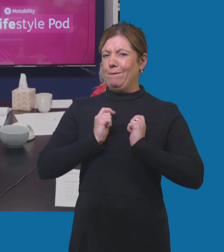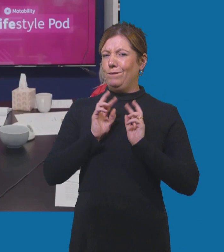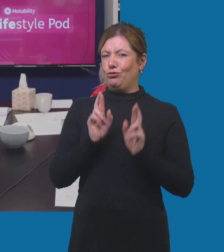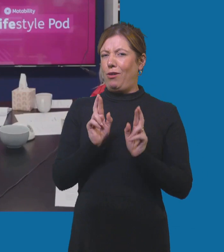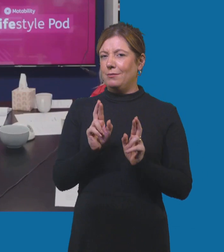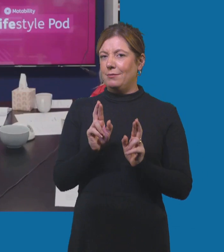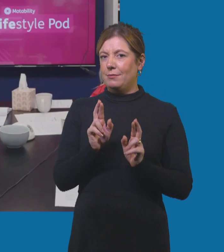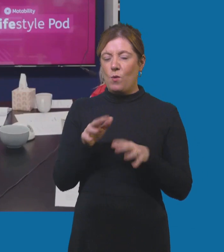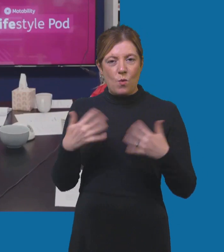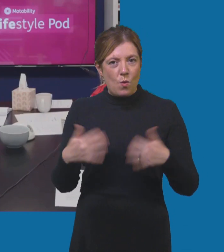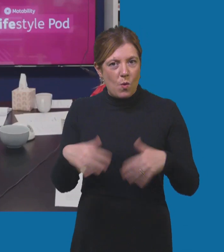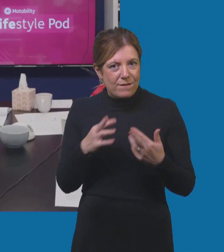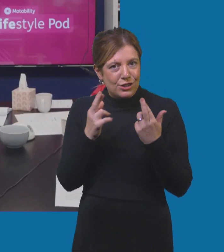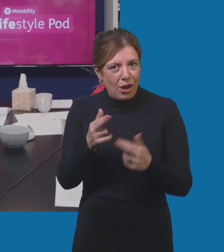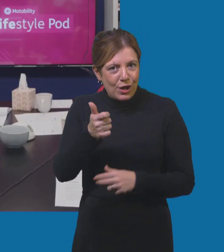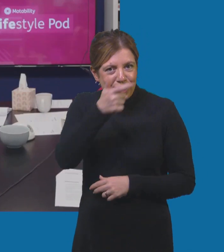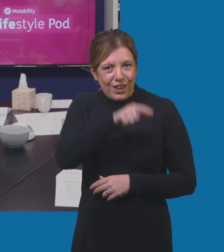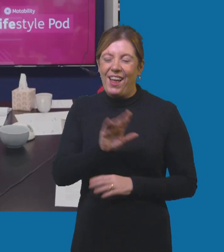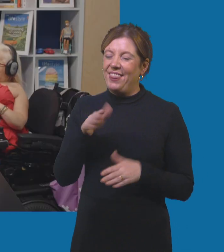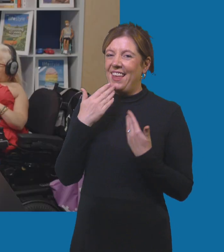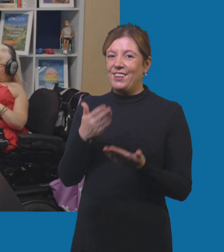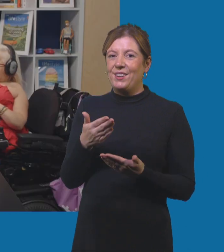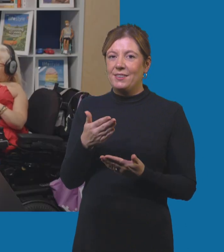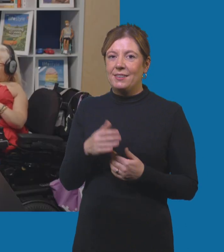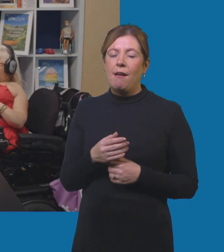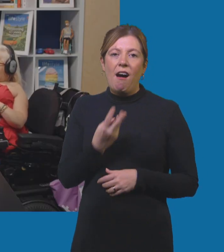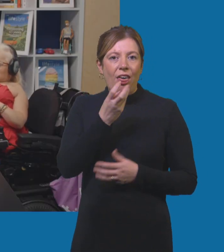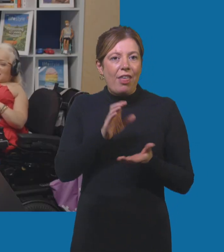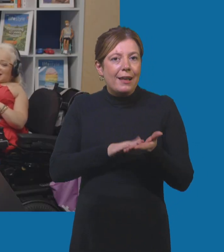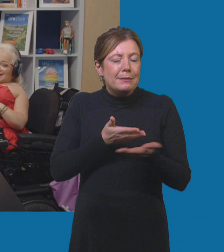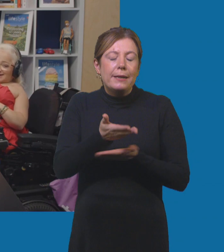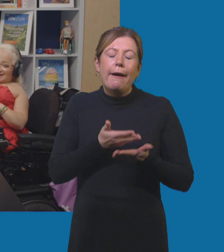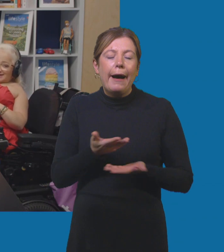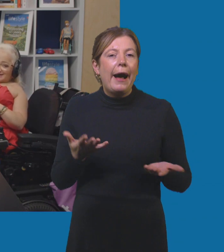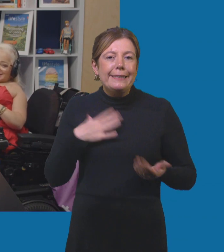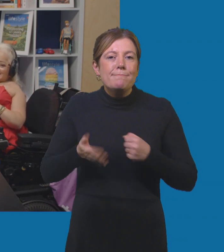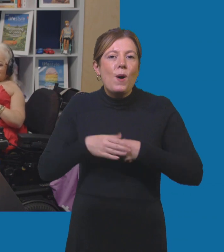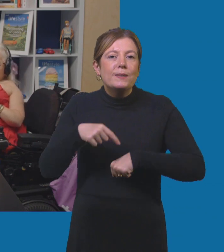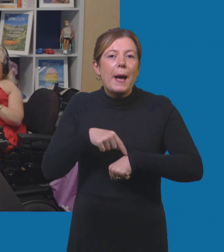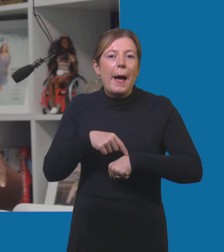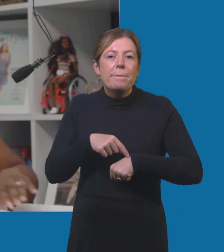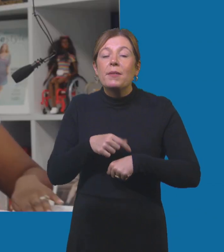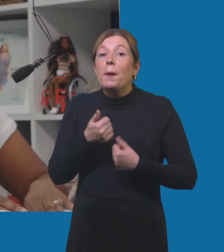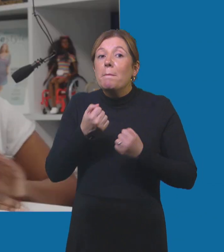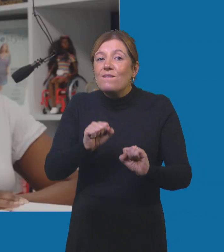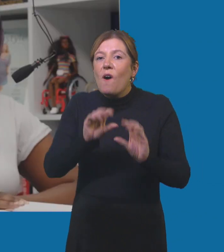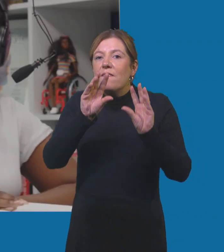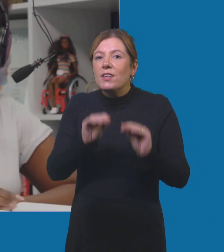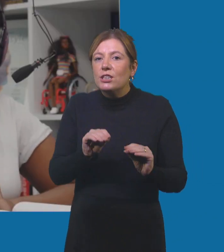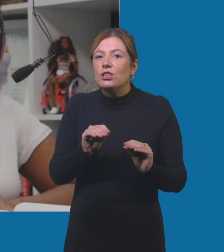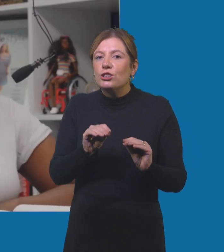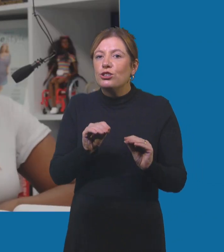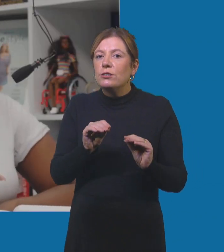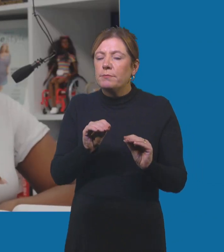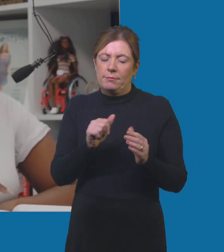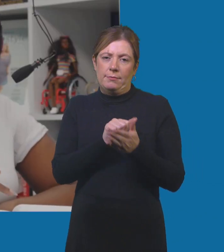be amazing. Yeah, fingers crossed. Good luck. Thanks. Mark, half an hour is not enough. No. But before you go, we have a tradition going on